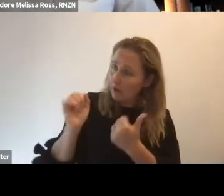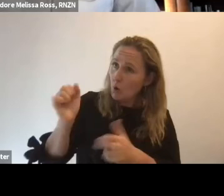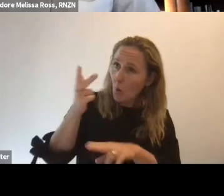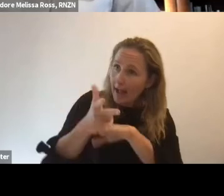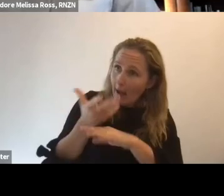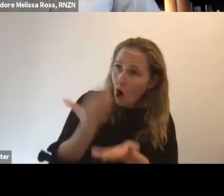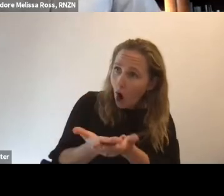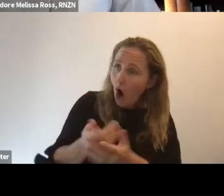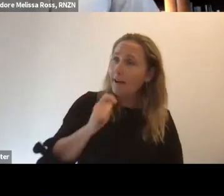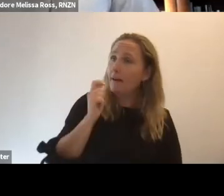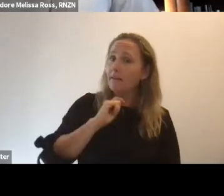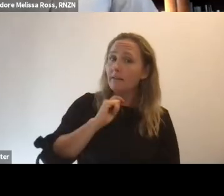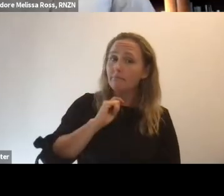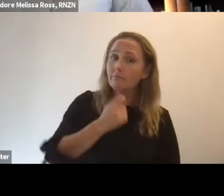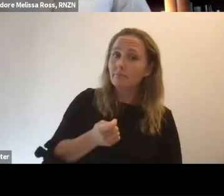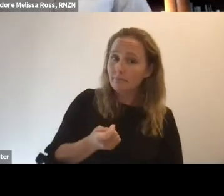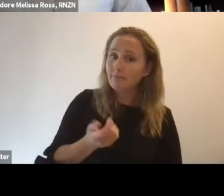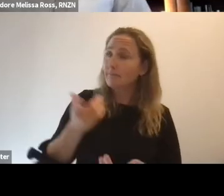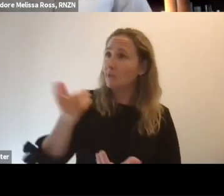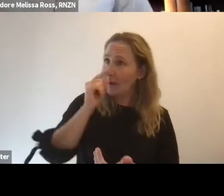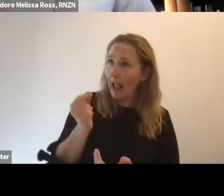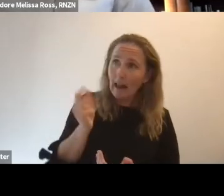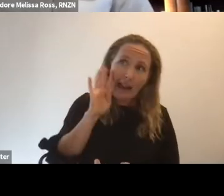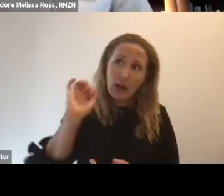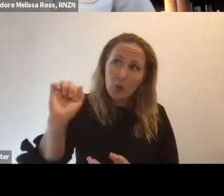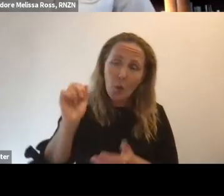and share a little bit about your journey this far.